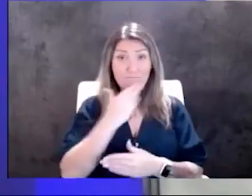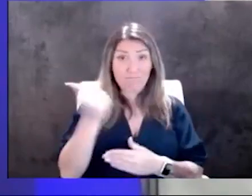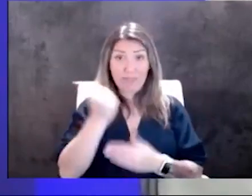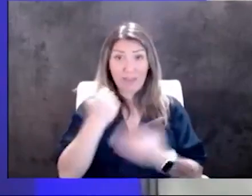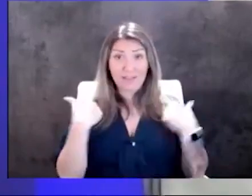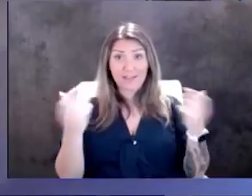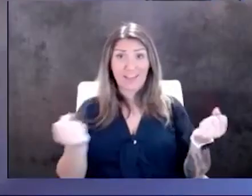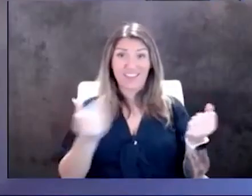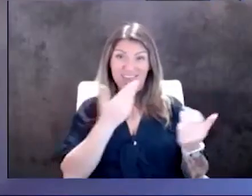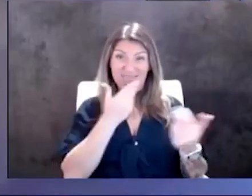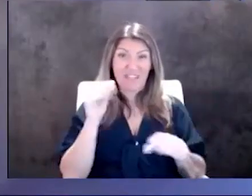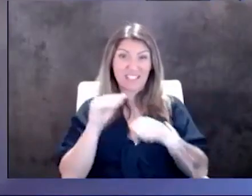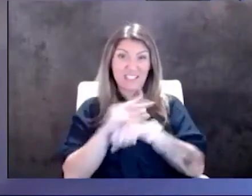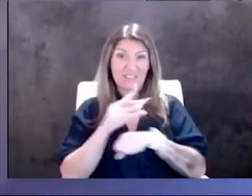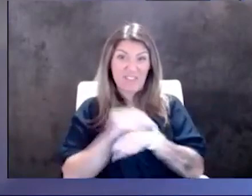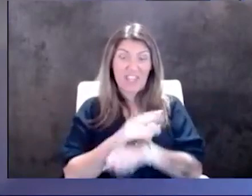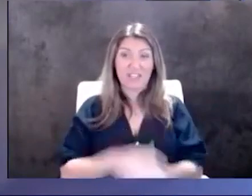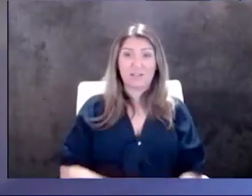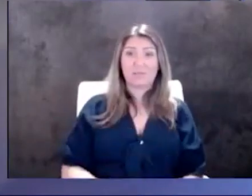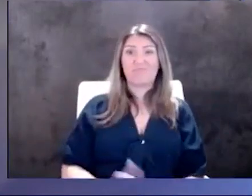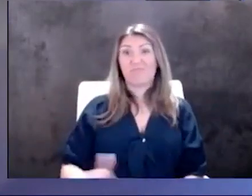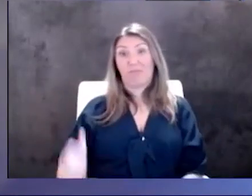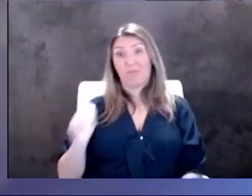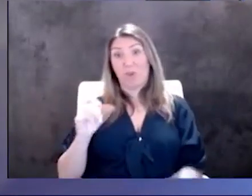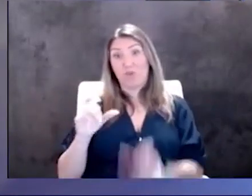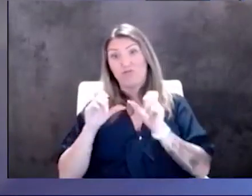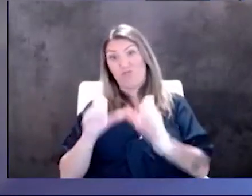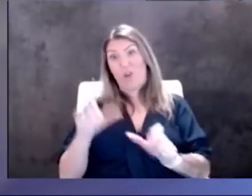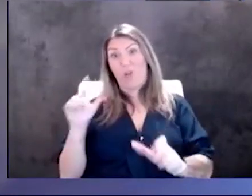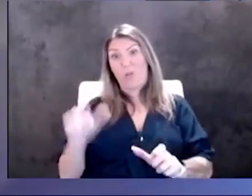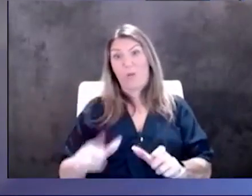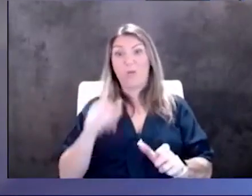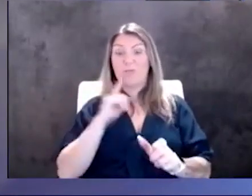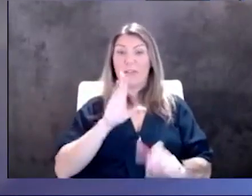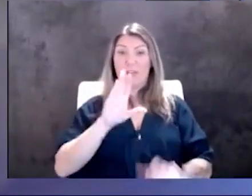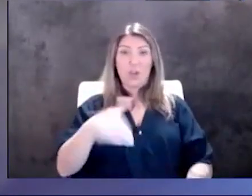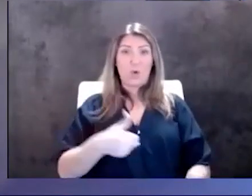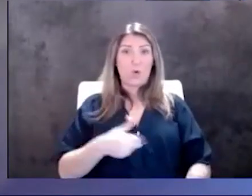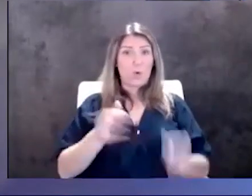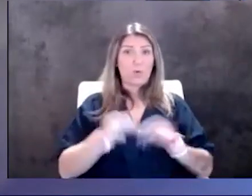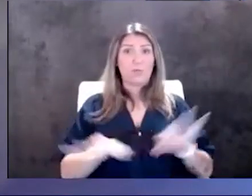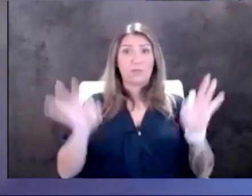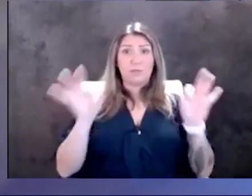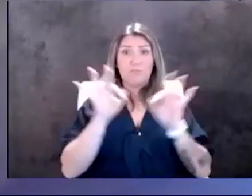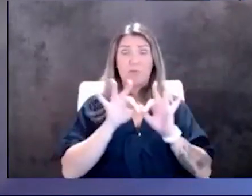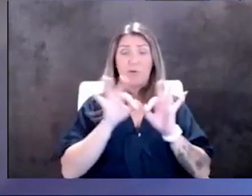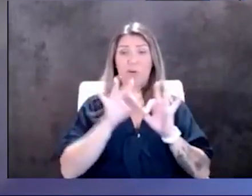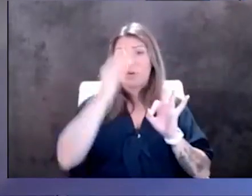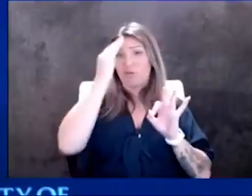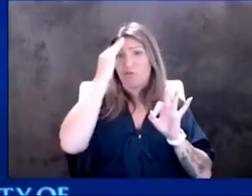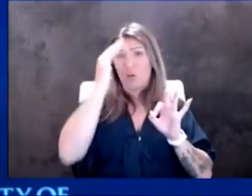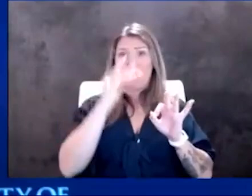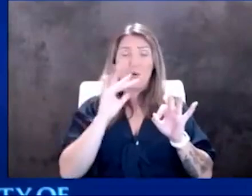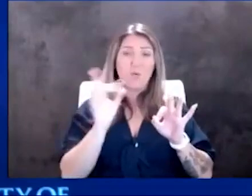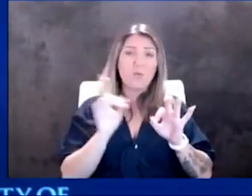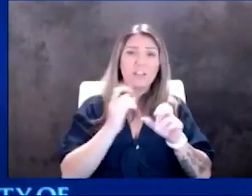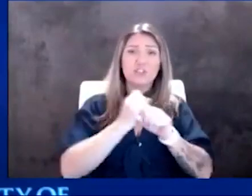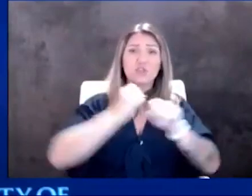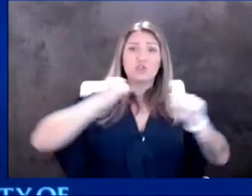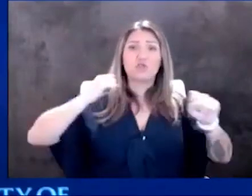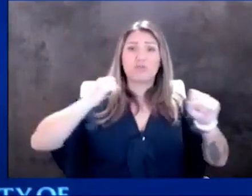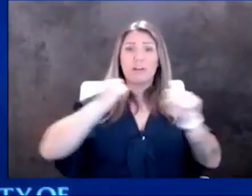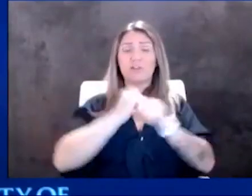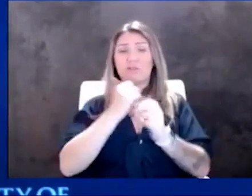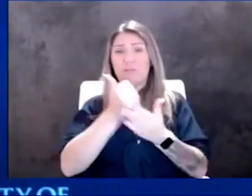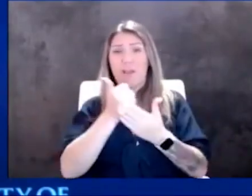can give you. The guy with chronic low back pain, I'll just tell you that core stuff is incredibly important, and also knowing what kind of stretching and other exercises to do to help protect yourself,